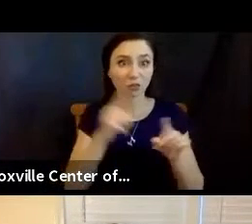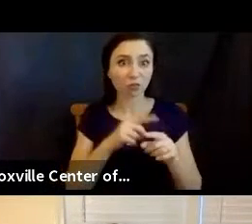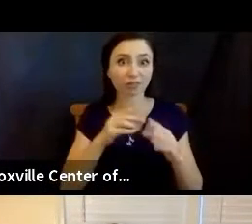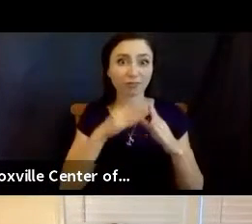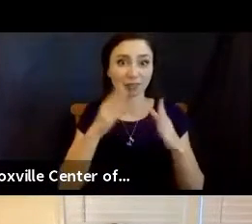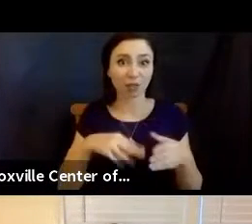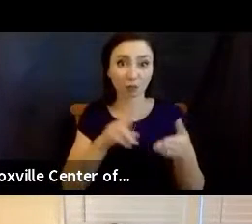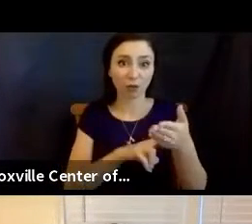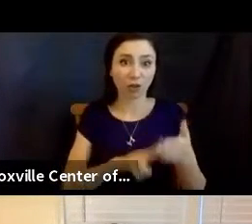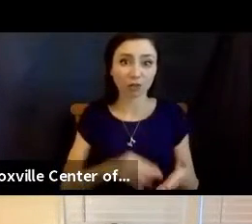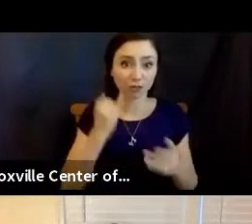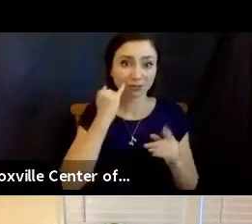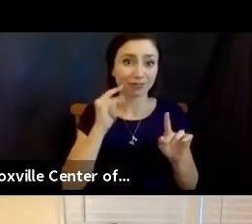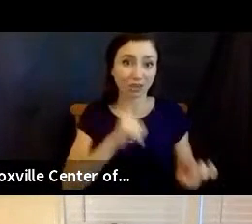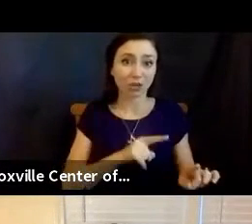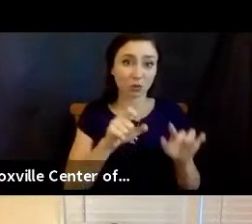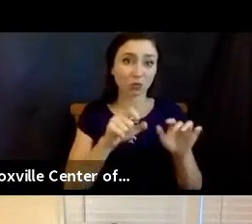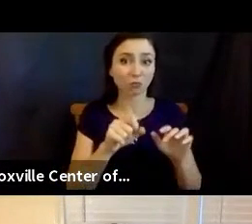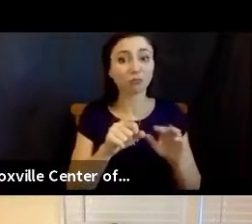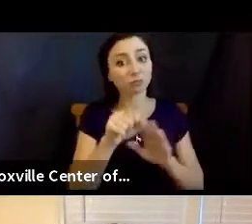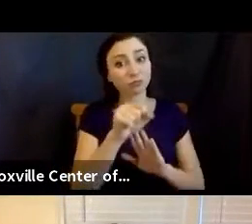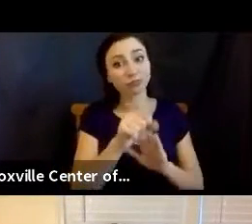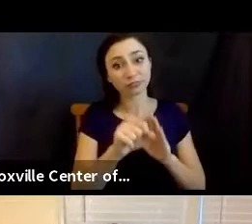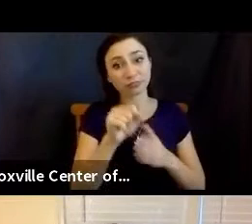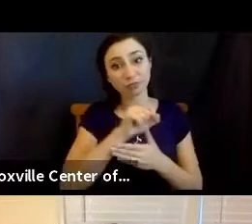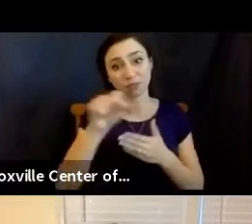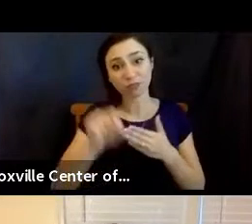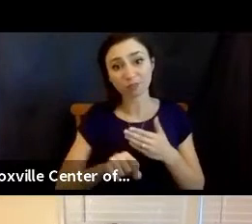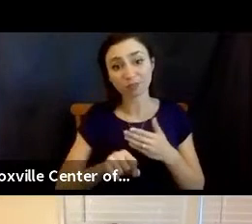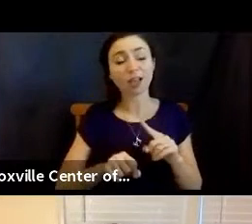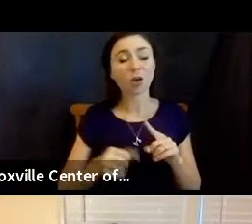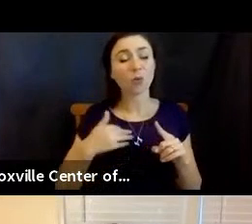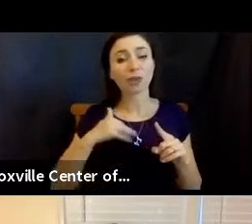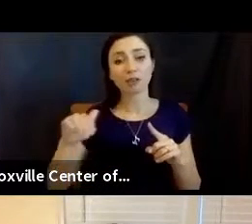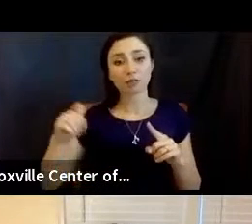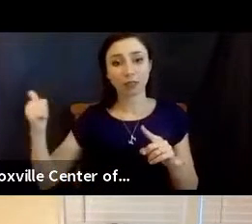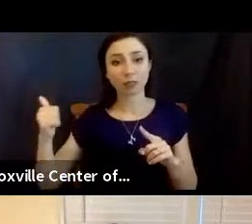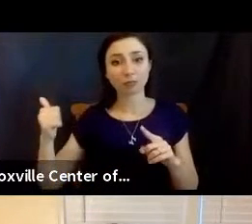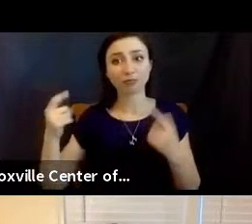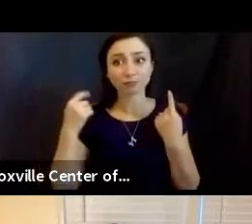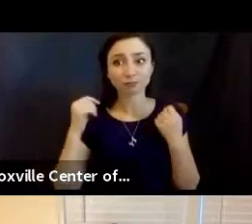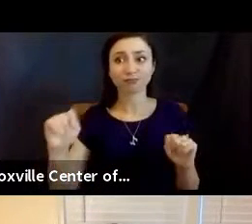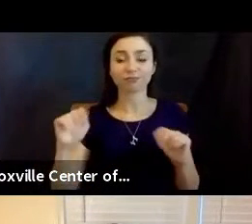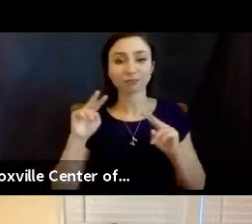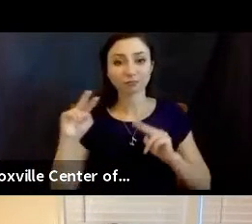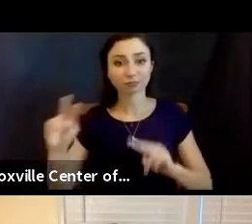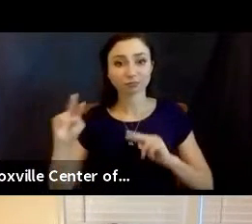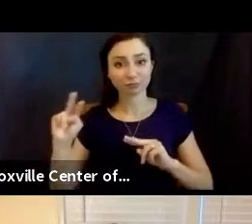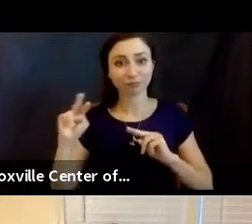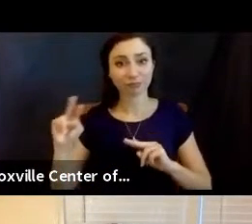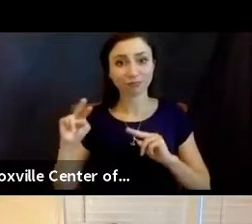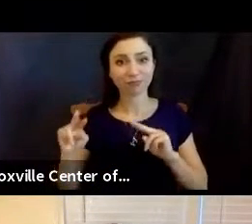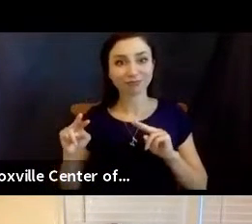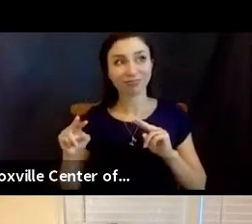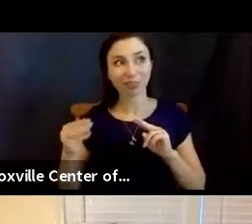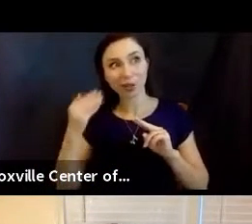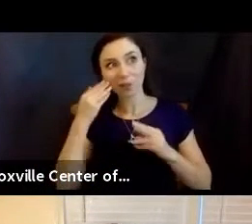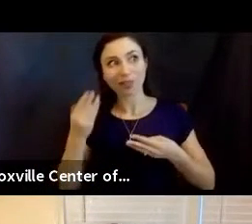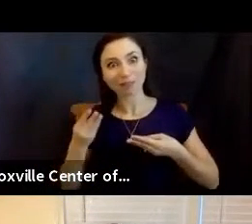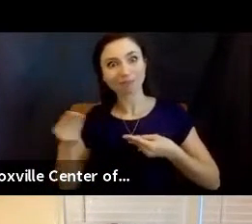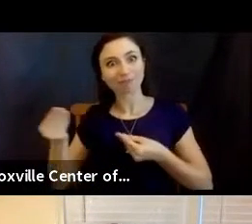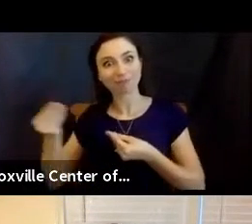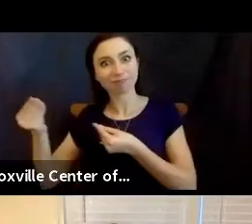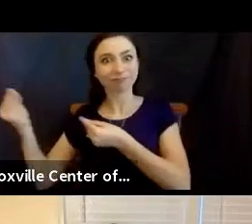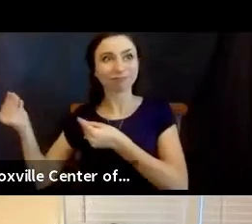this semester. We do have others that are diligently looking into the carrot process